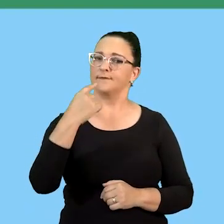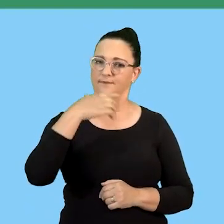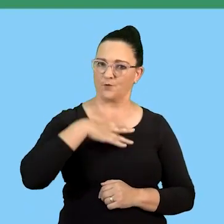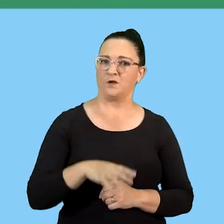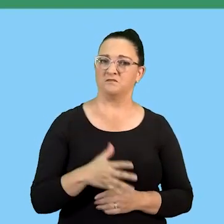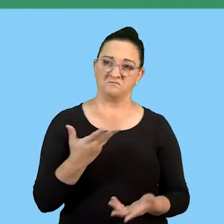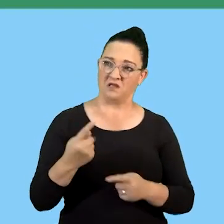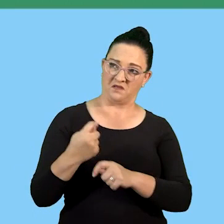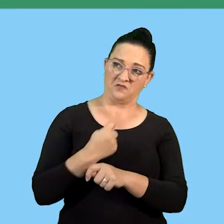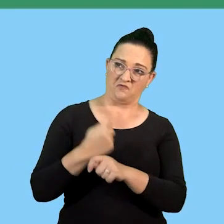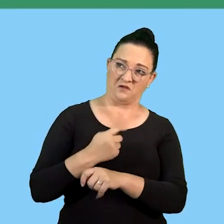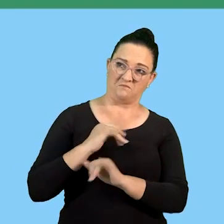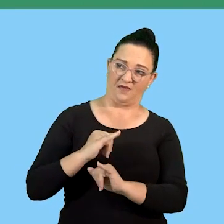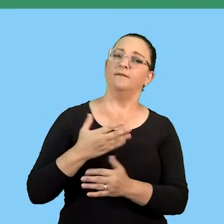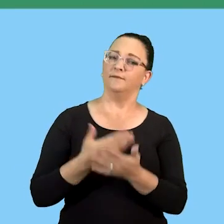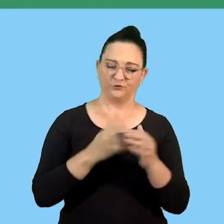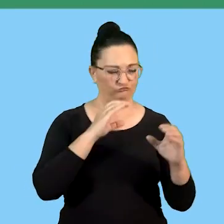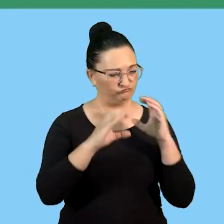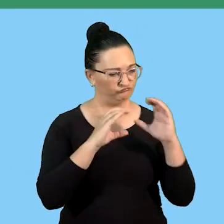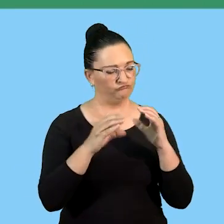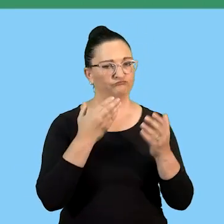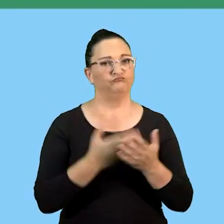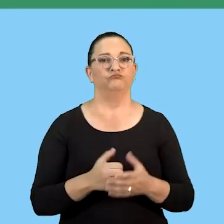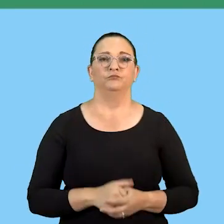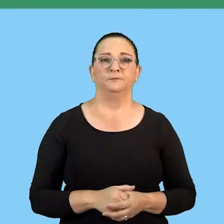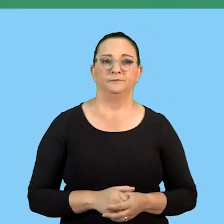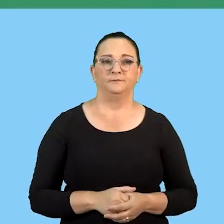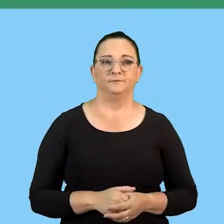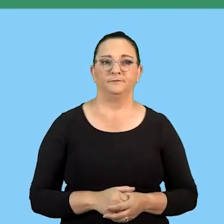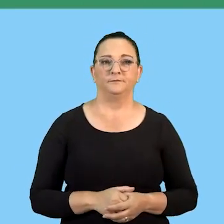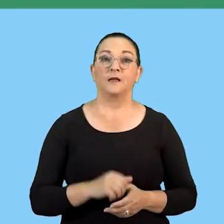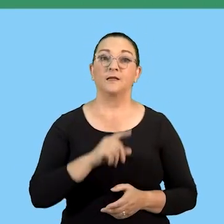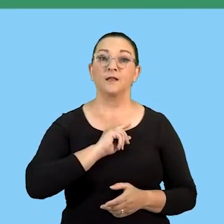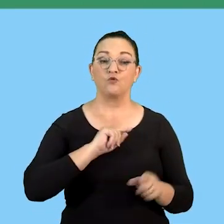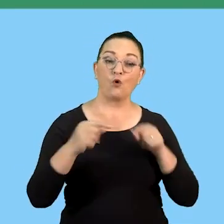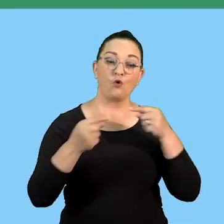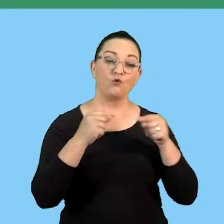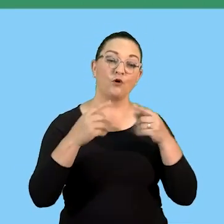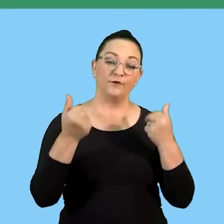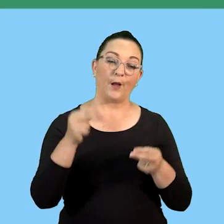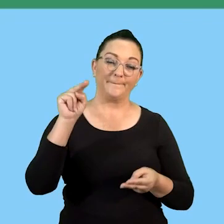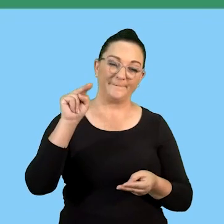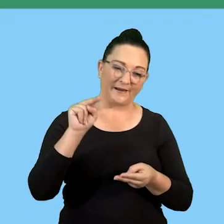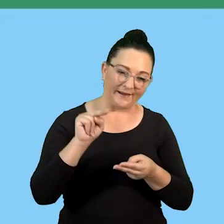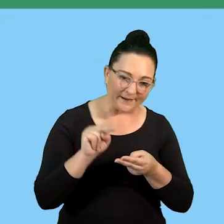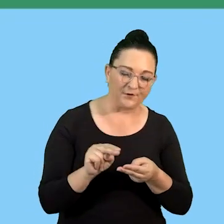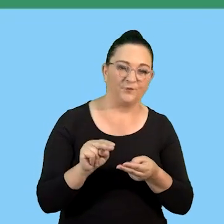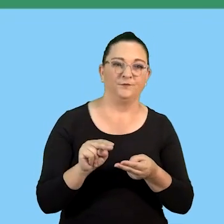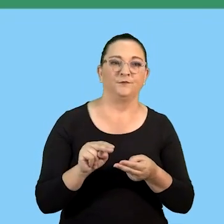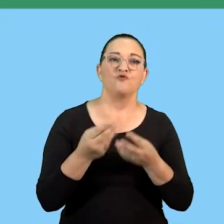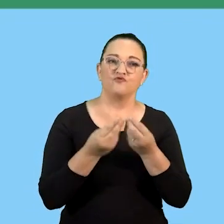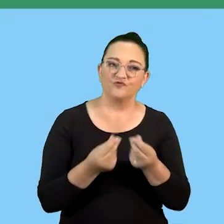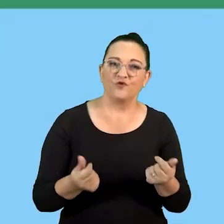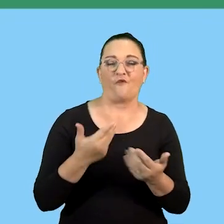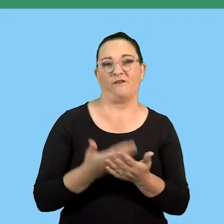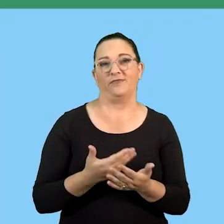they're being mistreated, then they can communicate. Minimizing and resolving conflict in the workplace. That is basically the